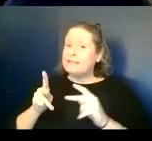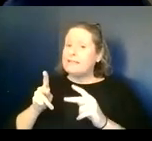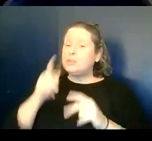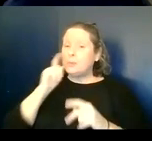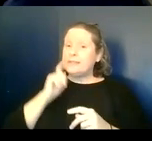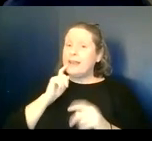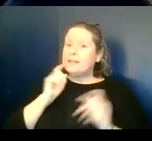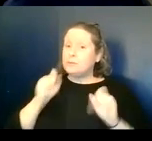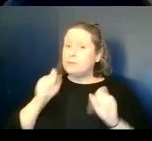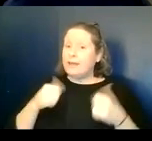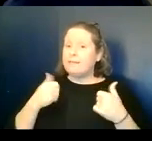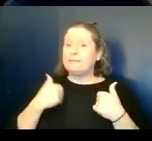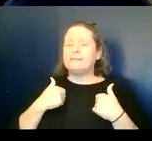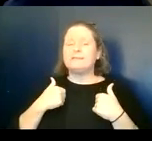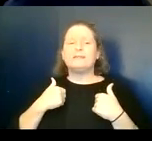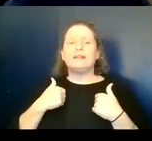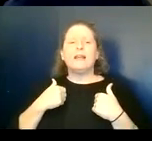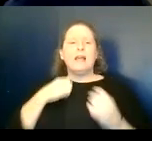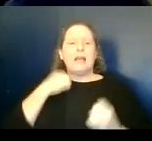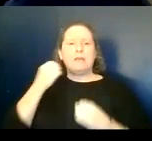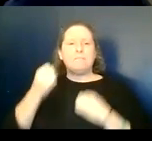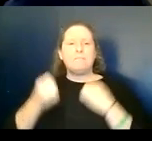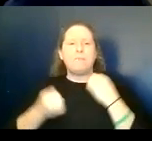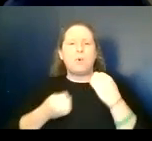Mhm. Emotional self-care